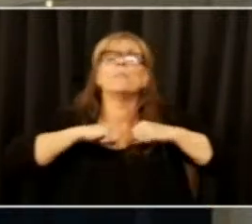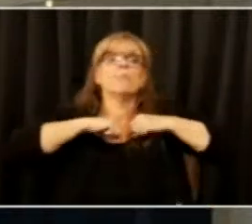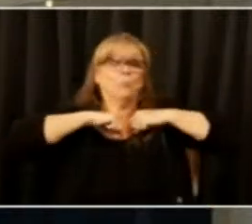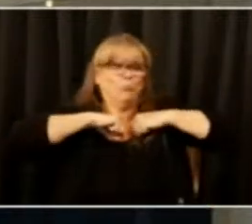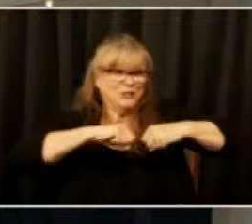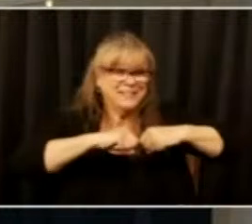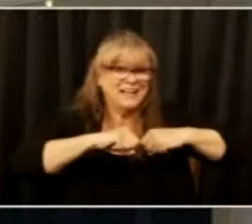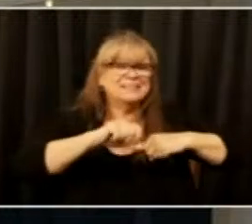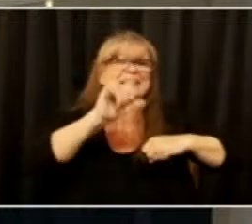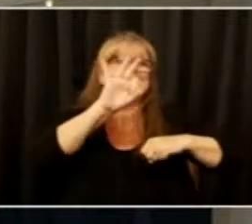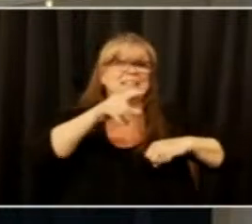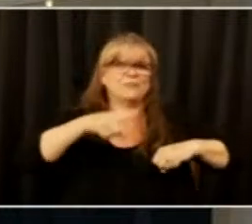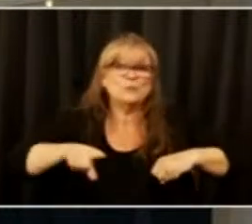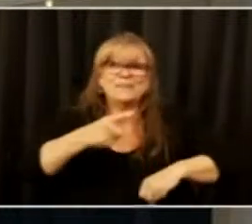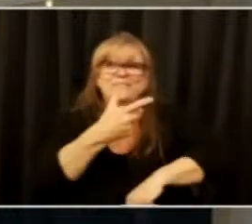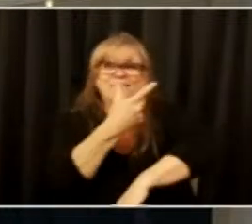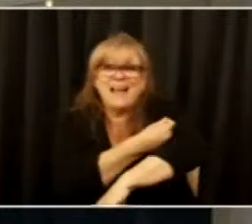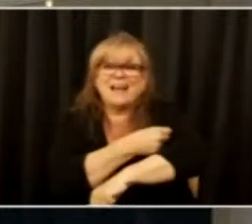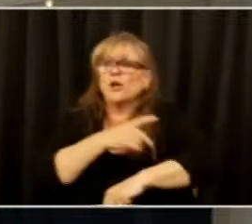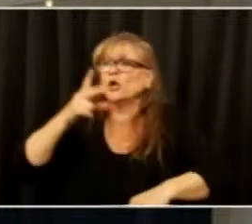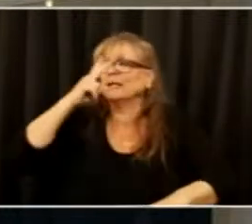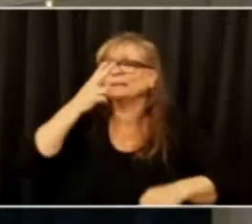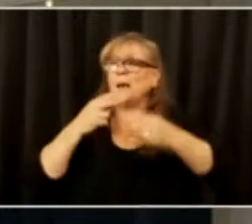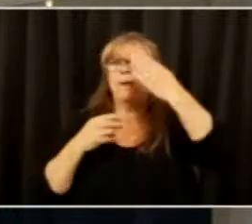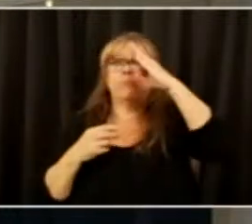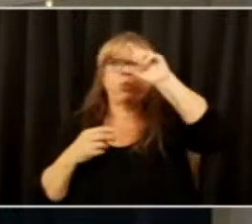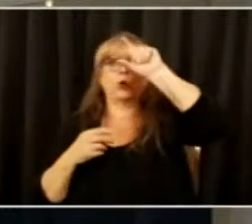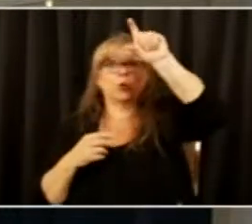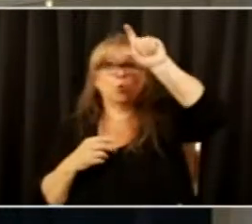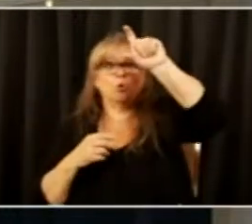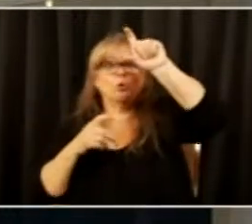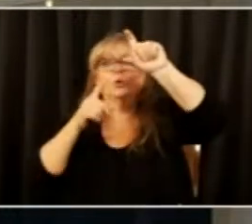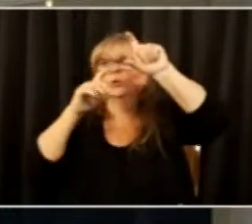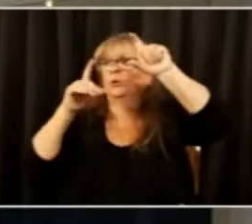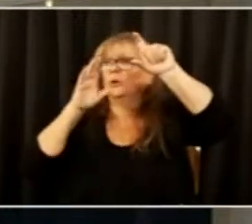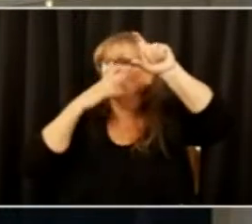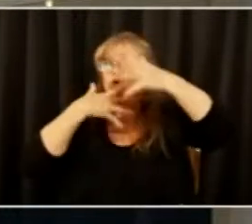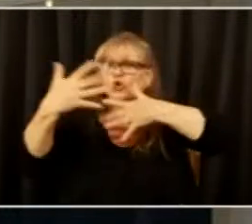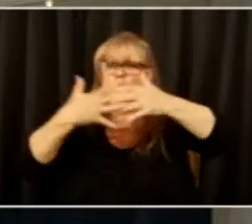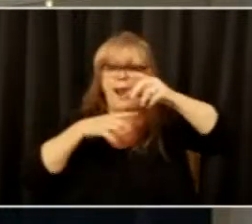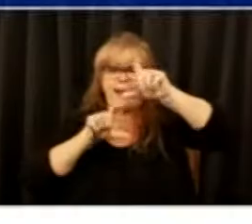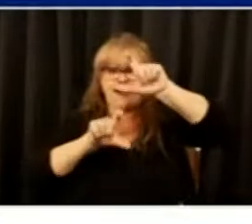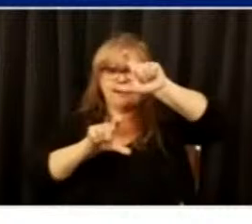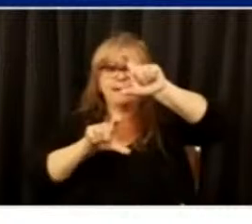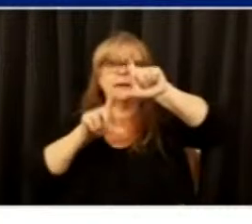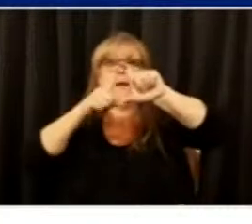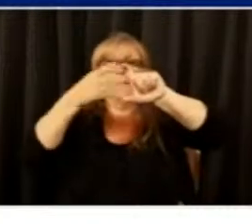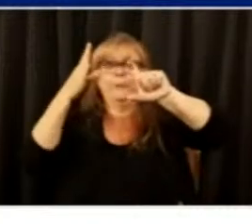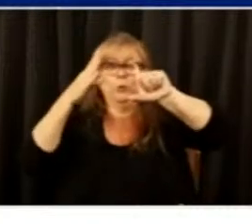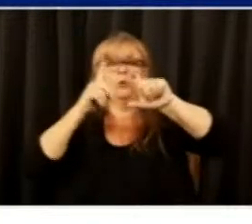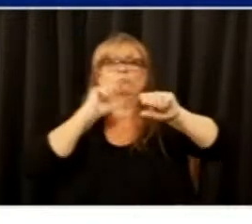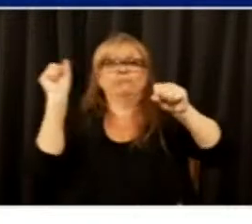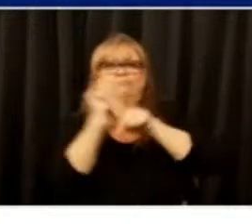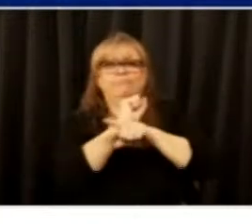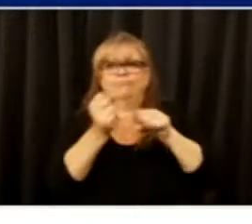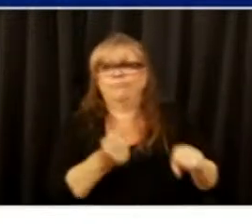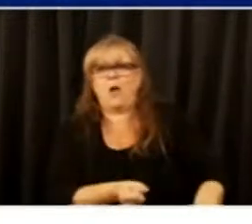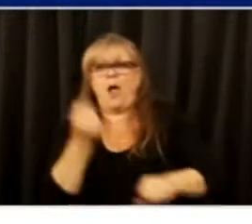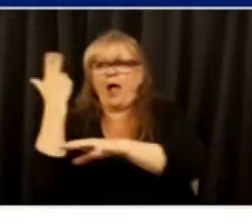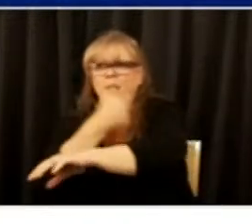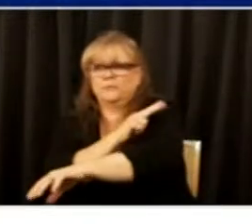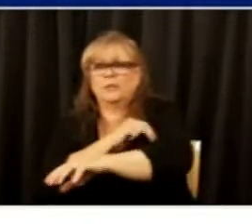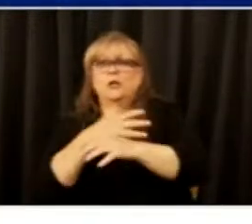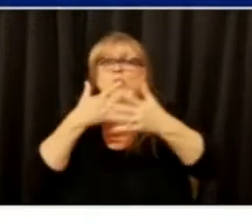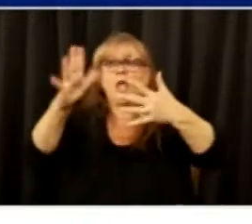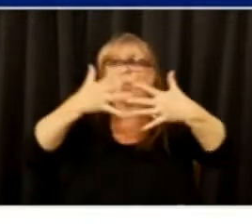you hospitalization counts among 12 to 17-year-olds. The gray is showing you hospitalization counts among 0 to 11-year-olds. So